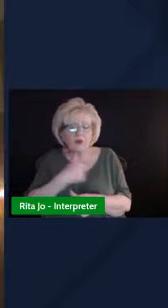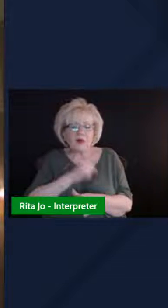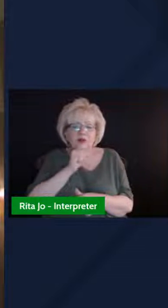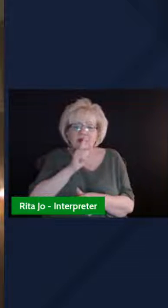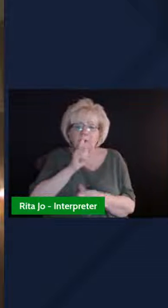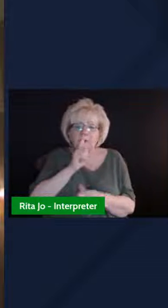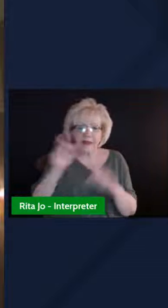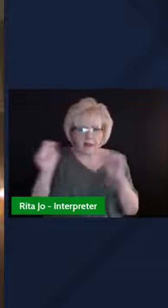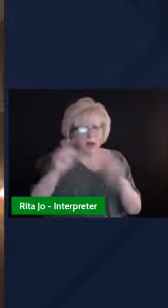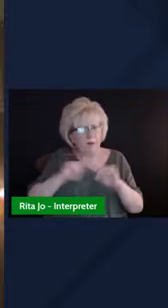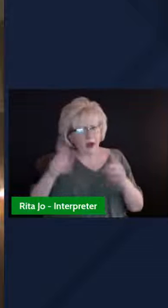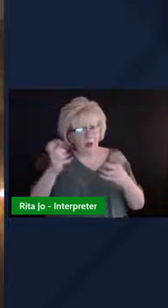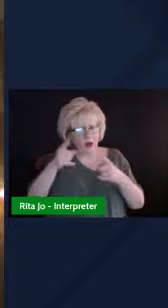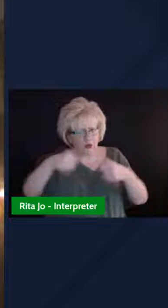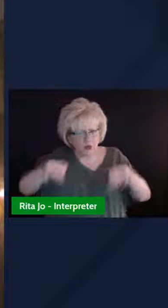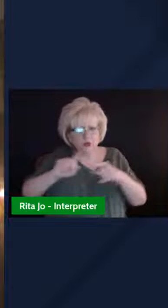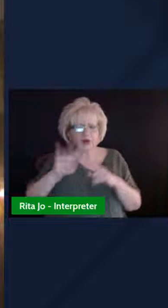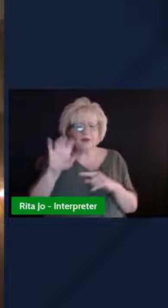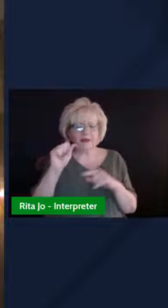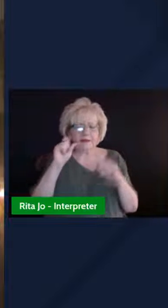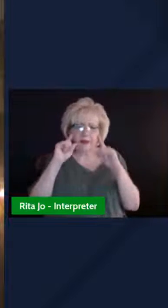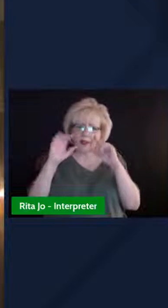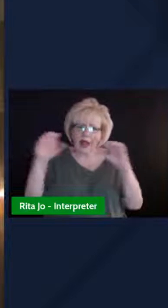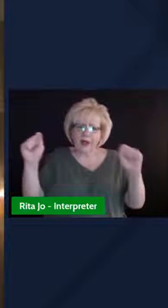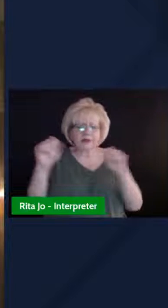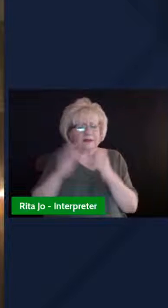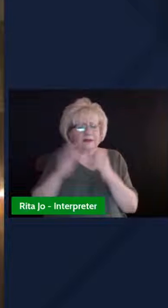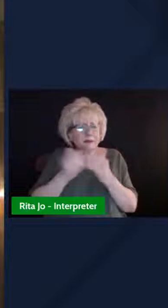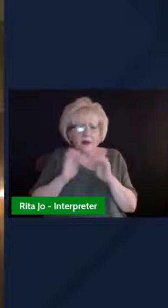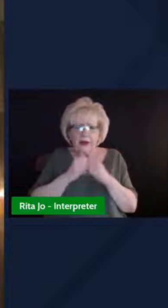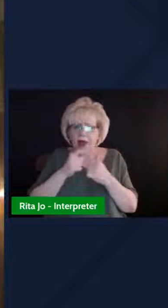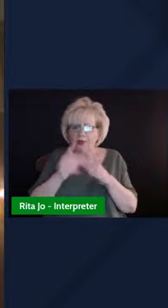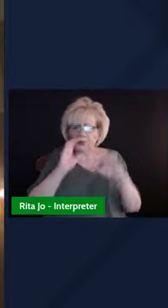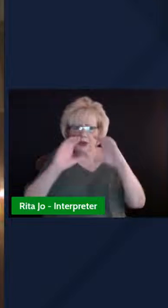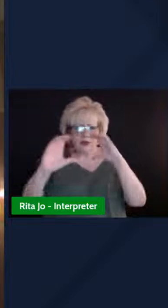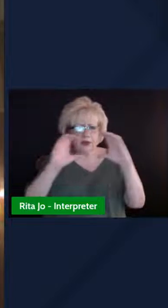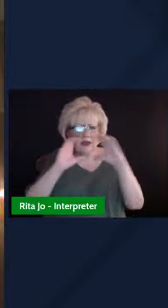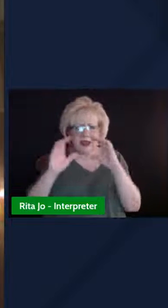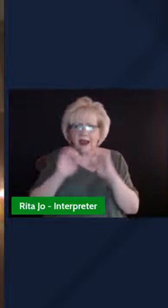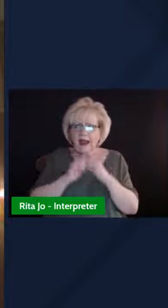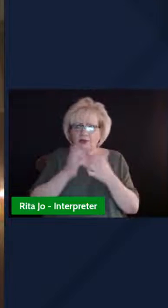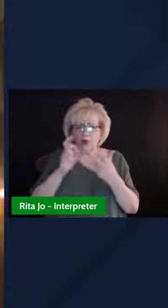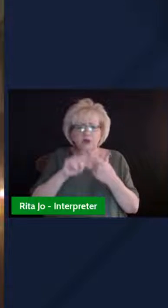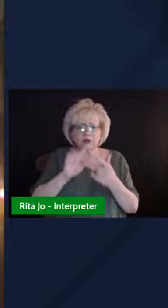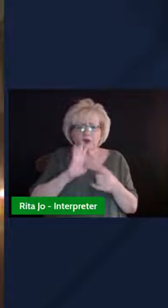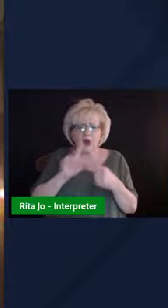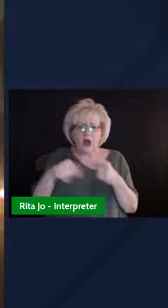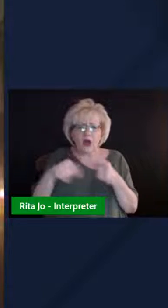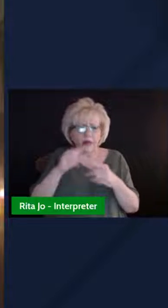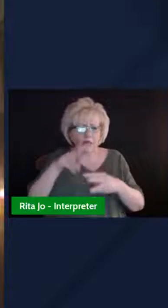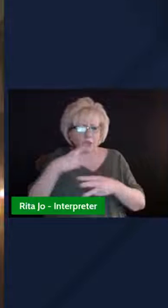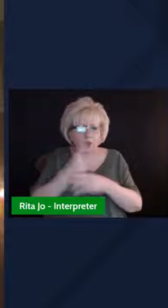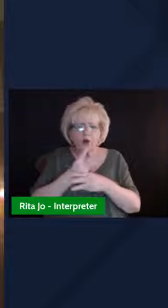loud. However you communicate, however you want to talk about the world, be loud about